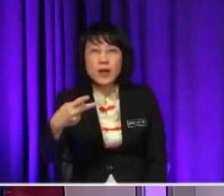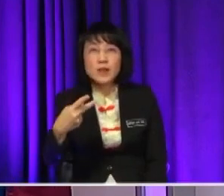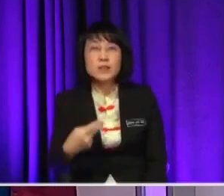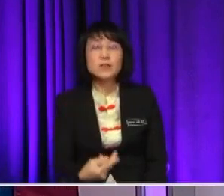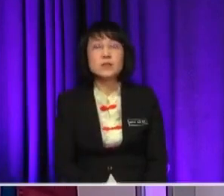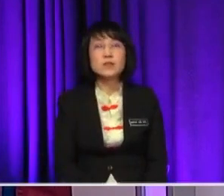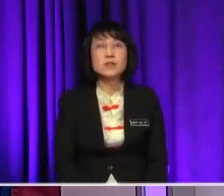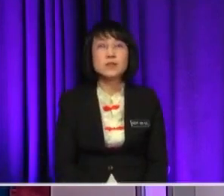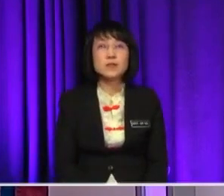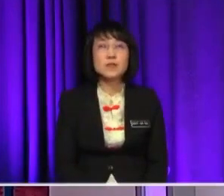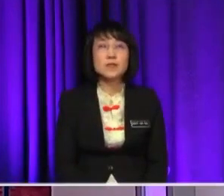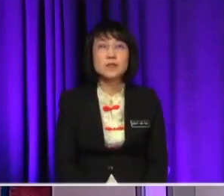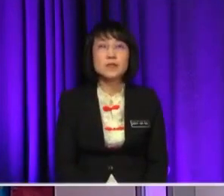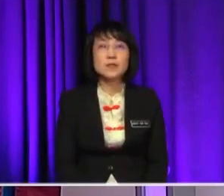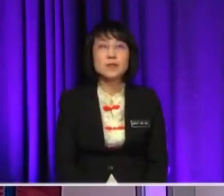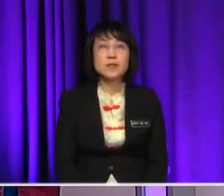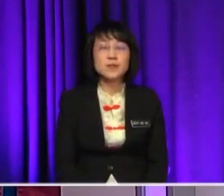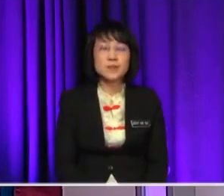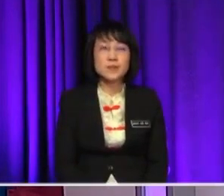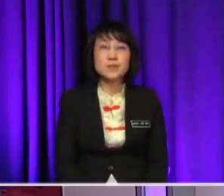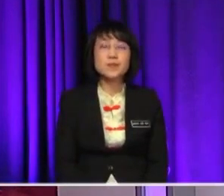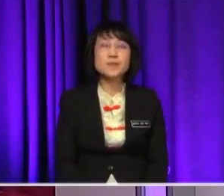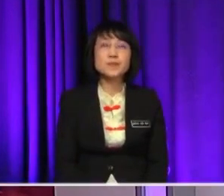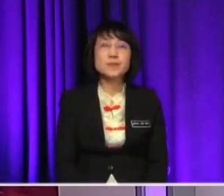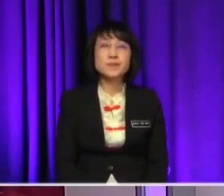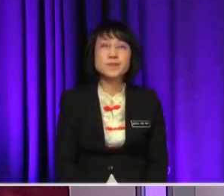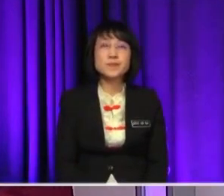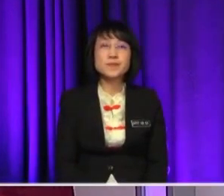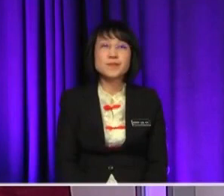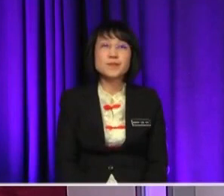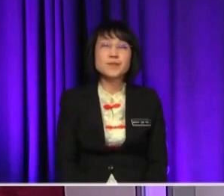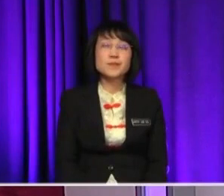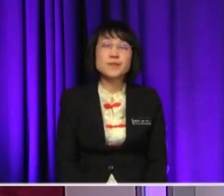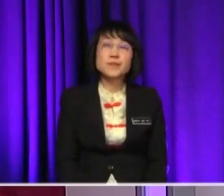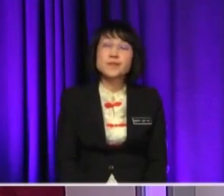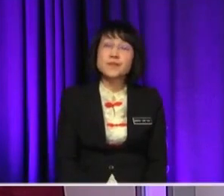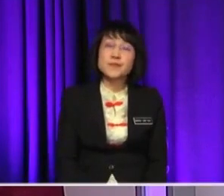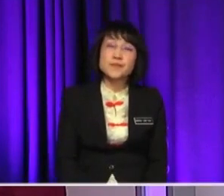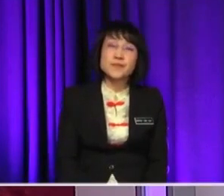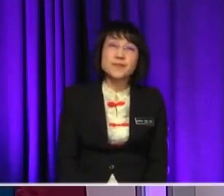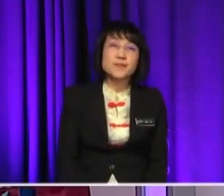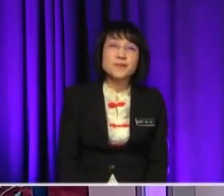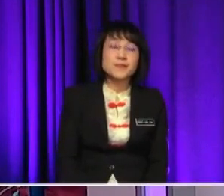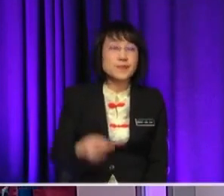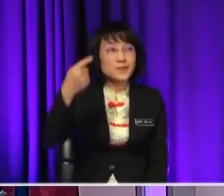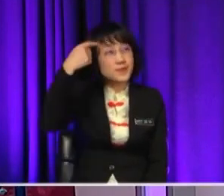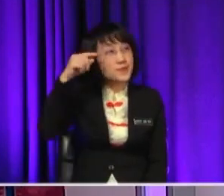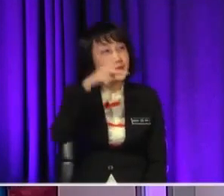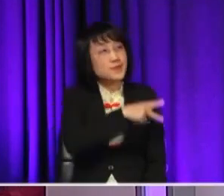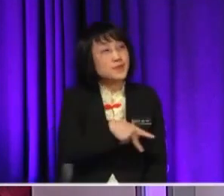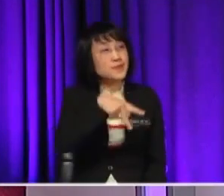Yeah, it's probably during that time, or maybe not. Okay, so for personification,